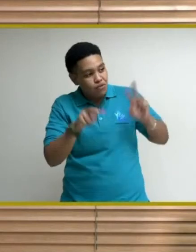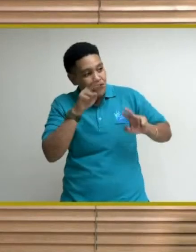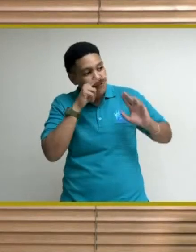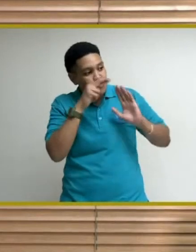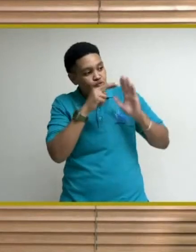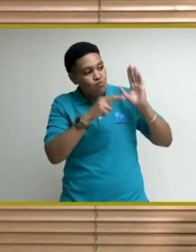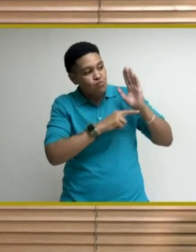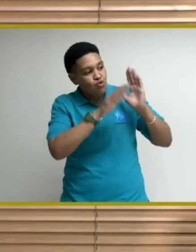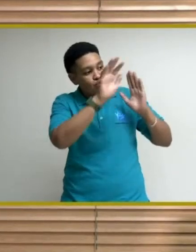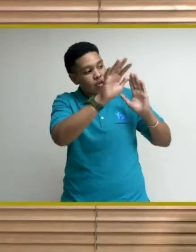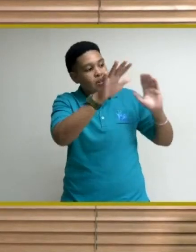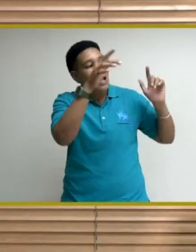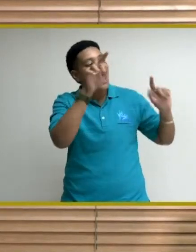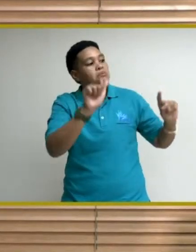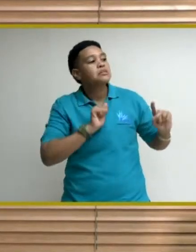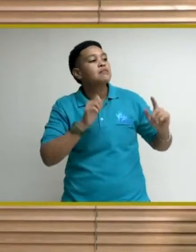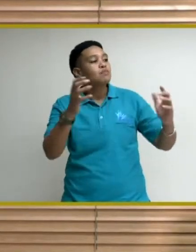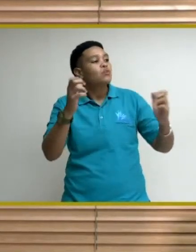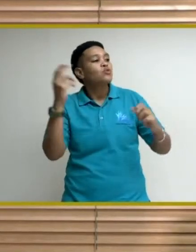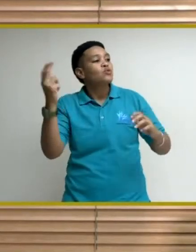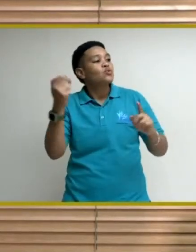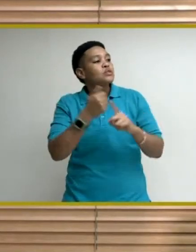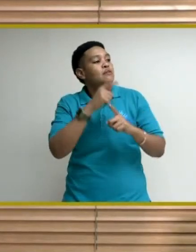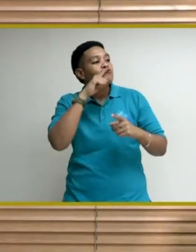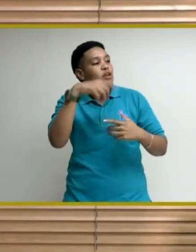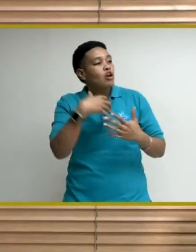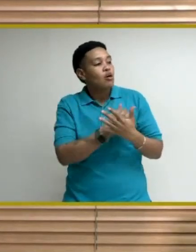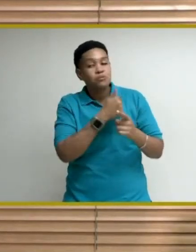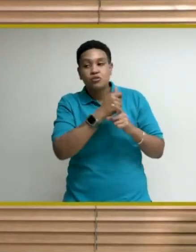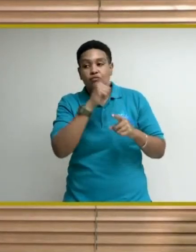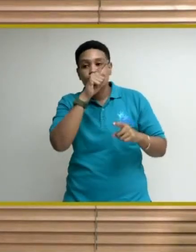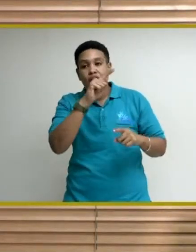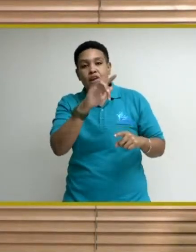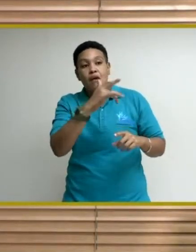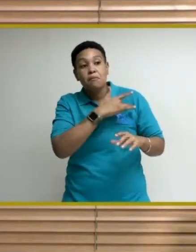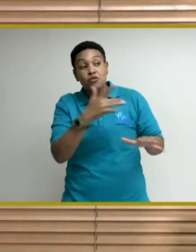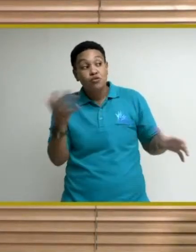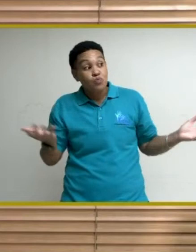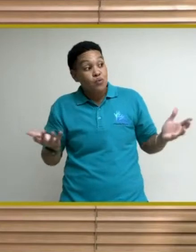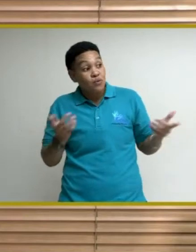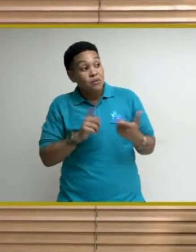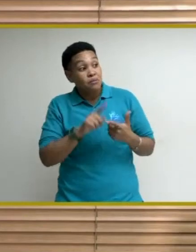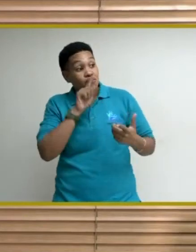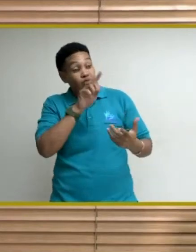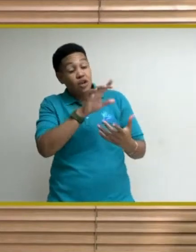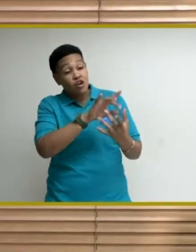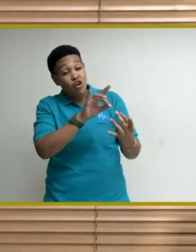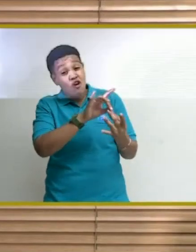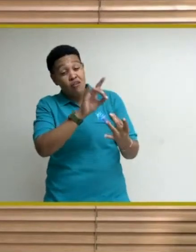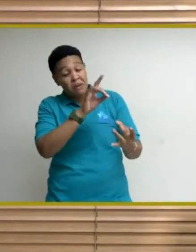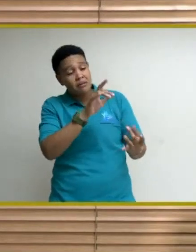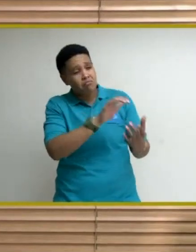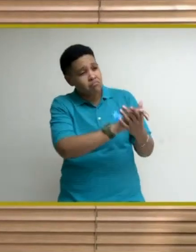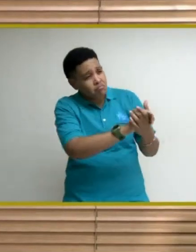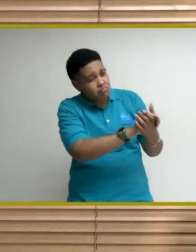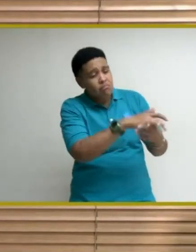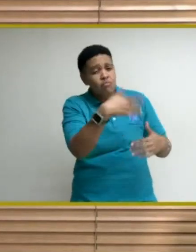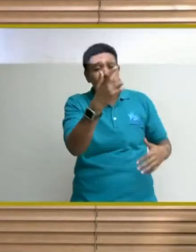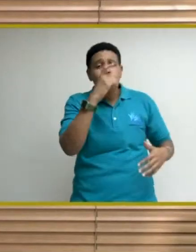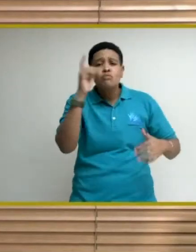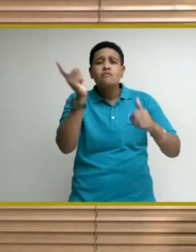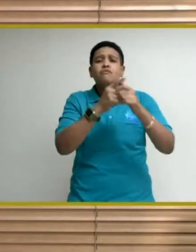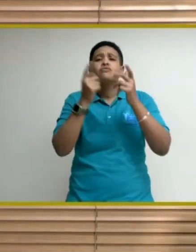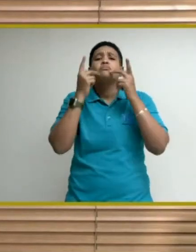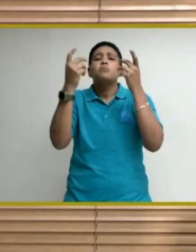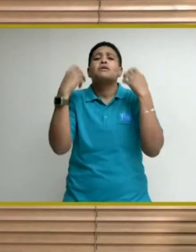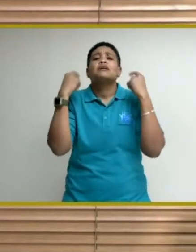protocols. I want to use the opportunity to really appreciate and commend, firstly, the public health